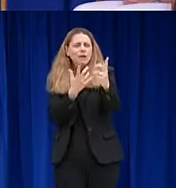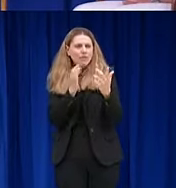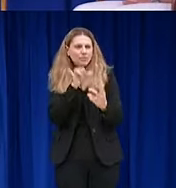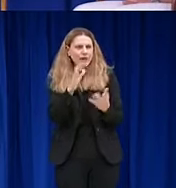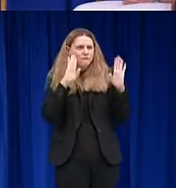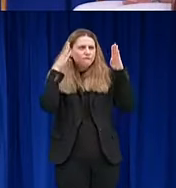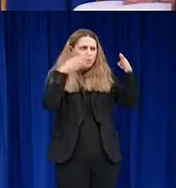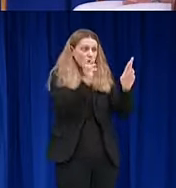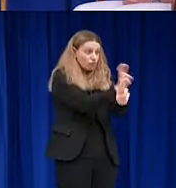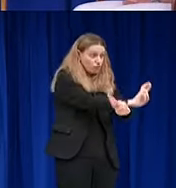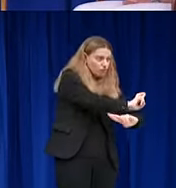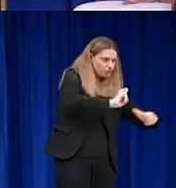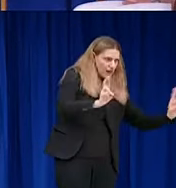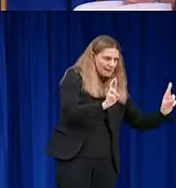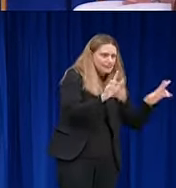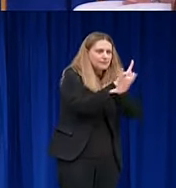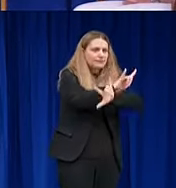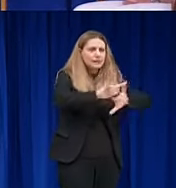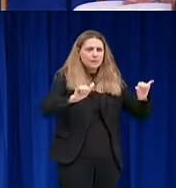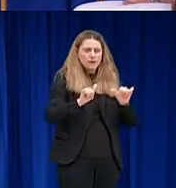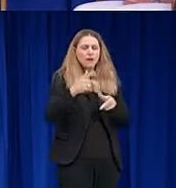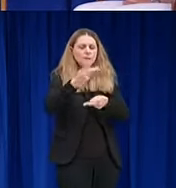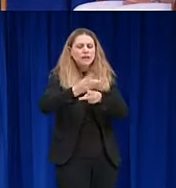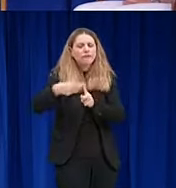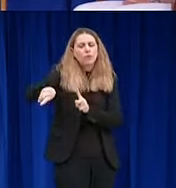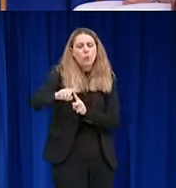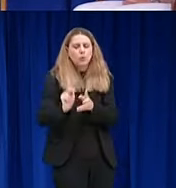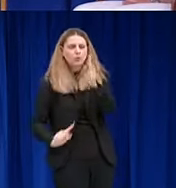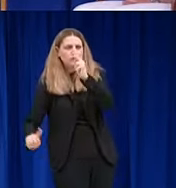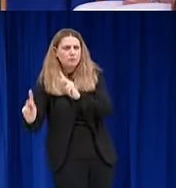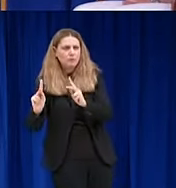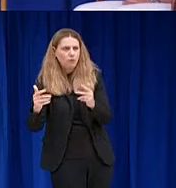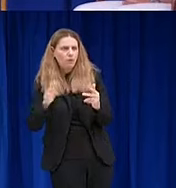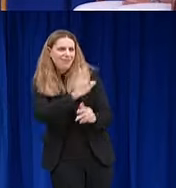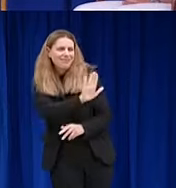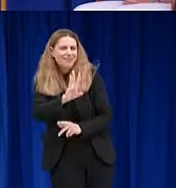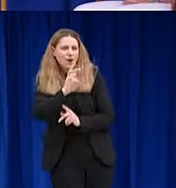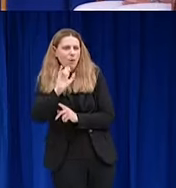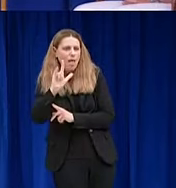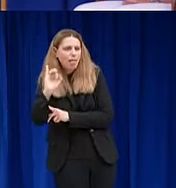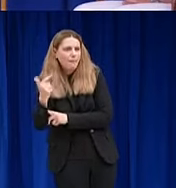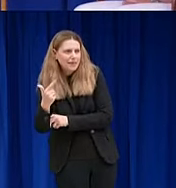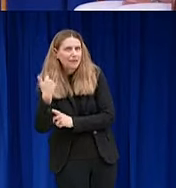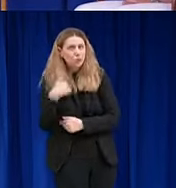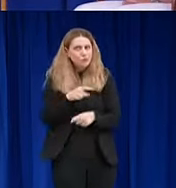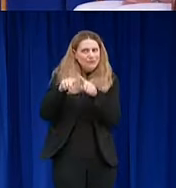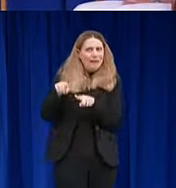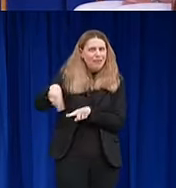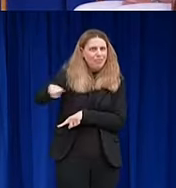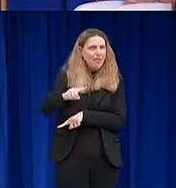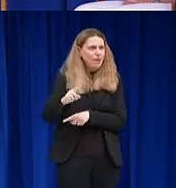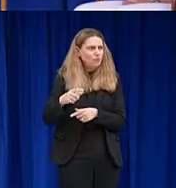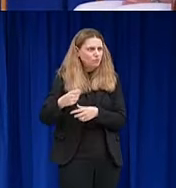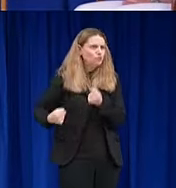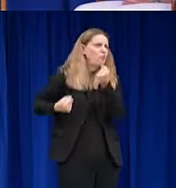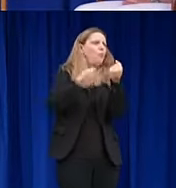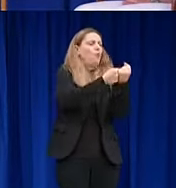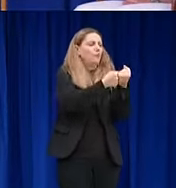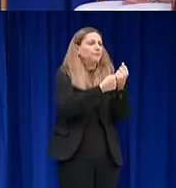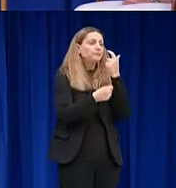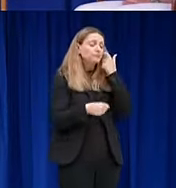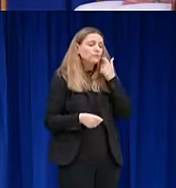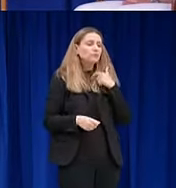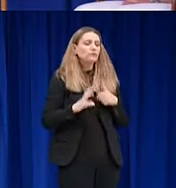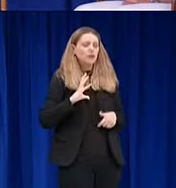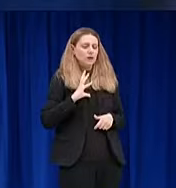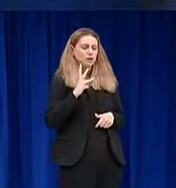focus on the well-being of our people on which our readiness depends. Since issuing the Sexual Orientation and Gender Identity